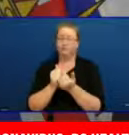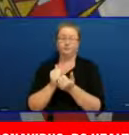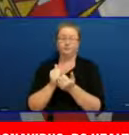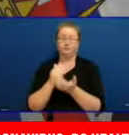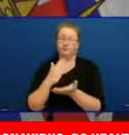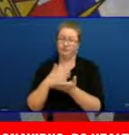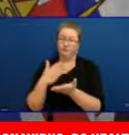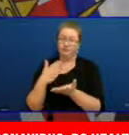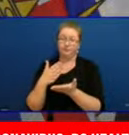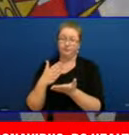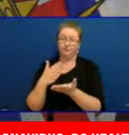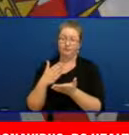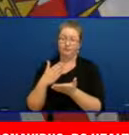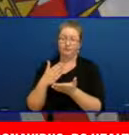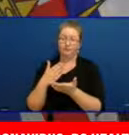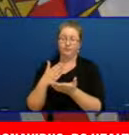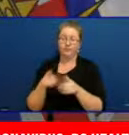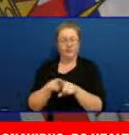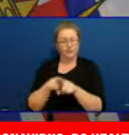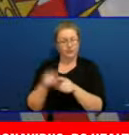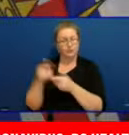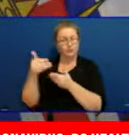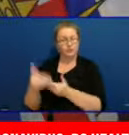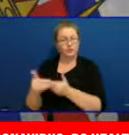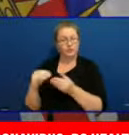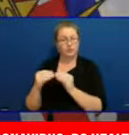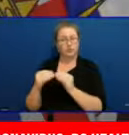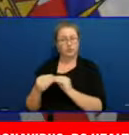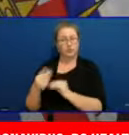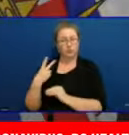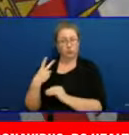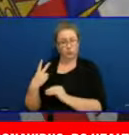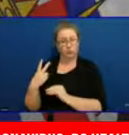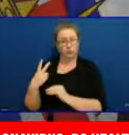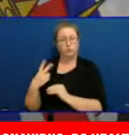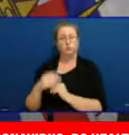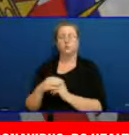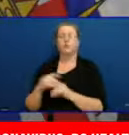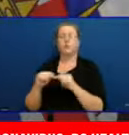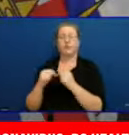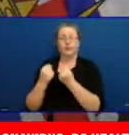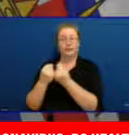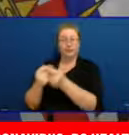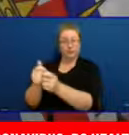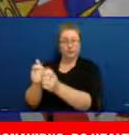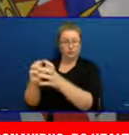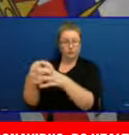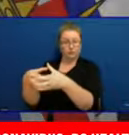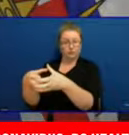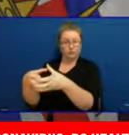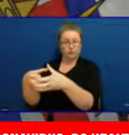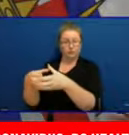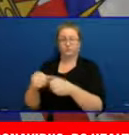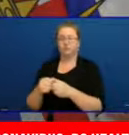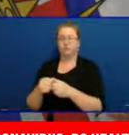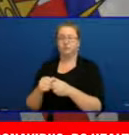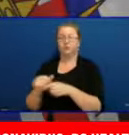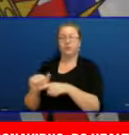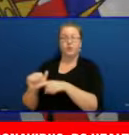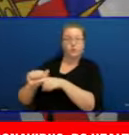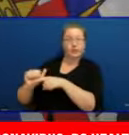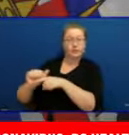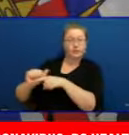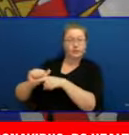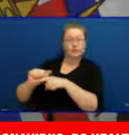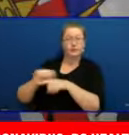2 with the sports reopening, where teams are together, maintaining distance